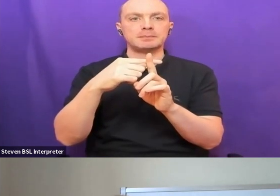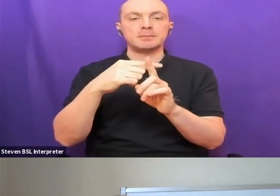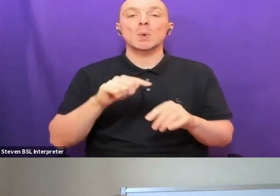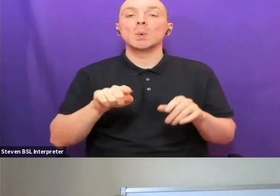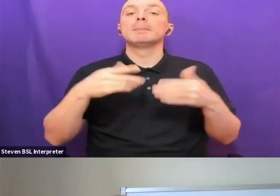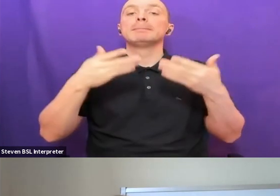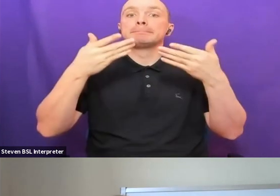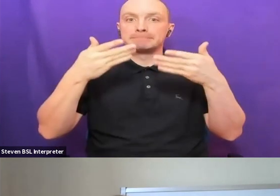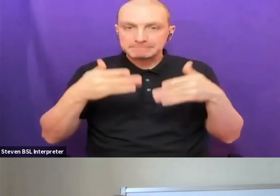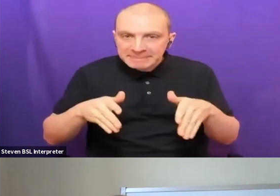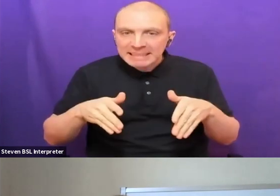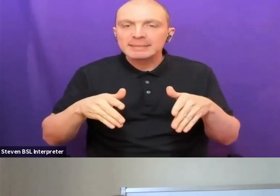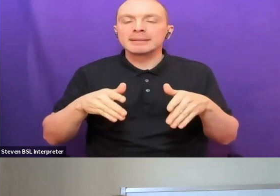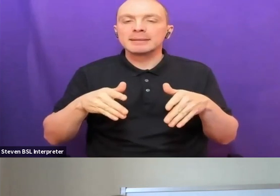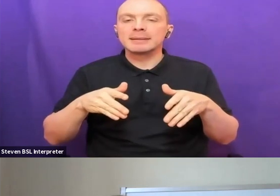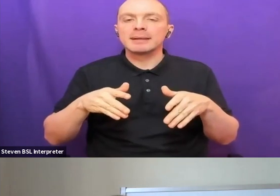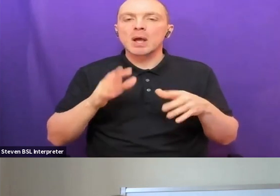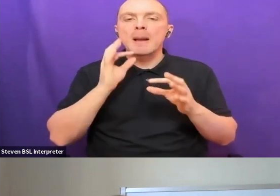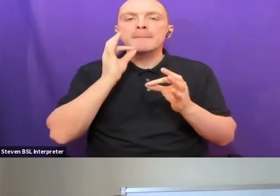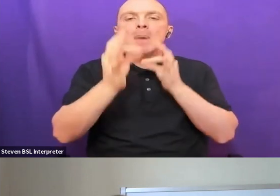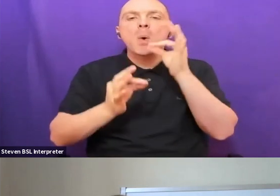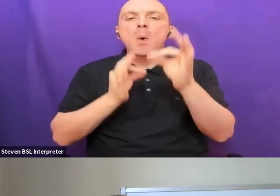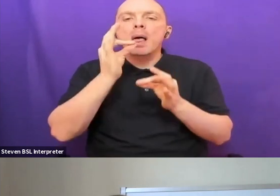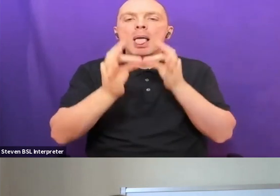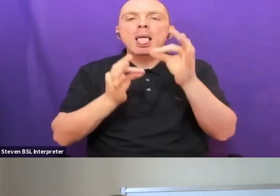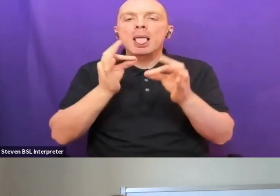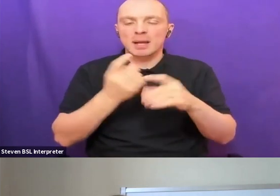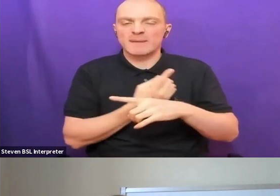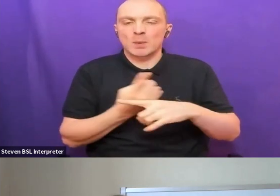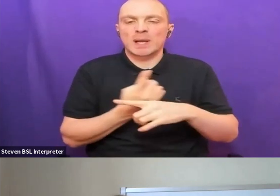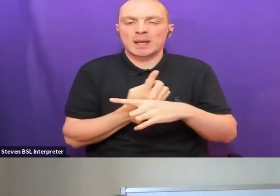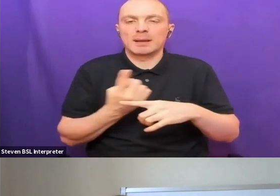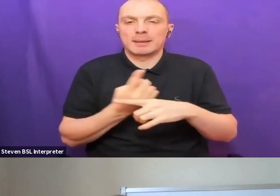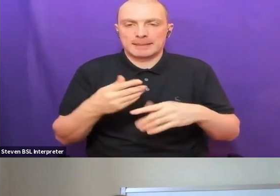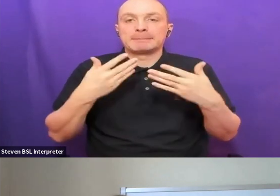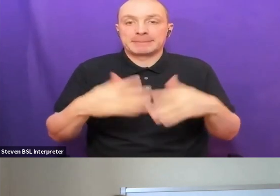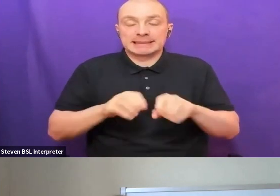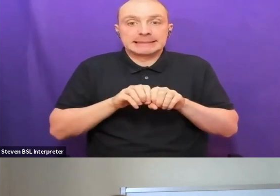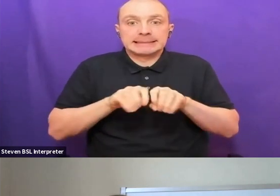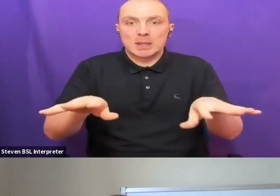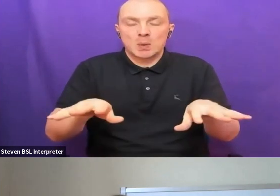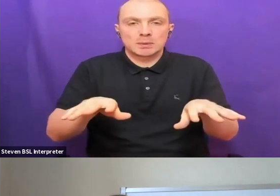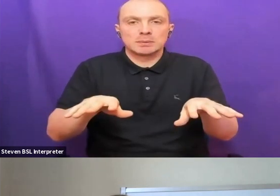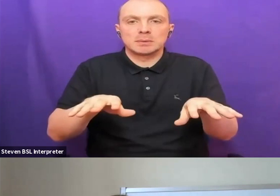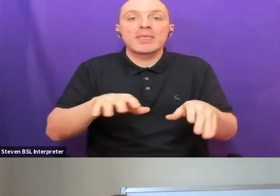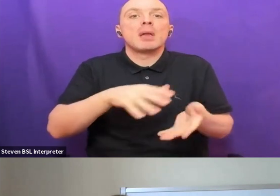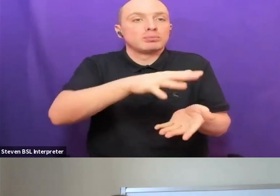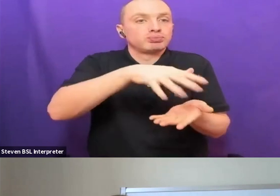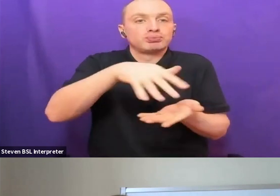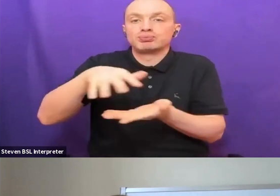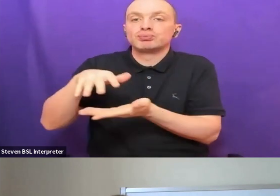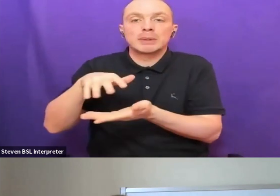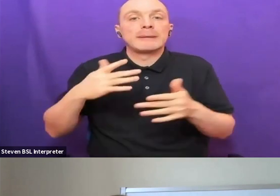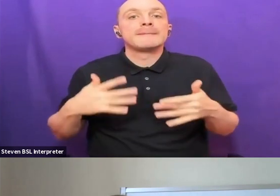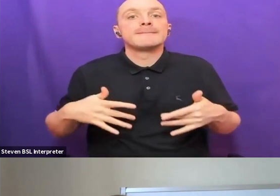polls. And we are asking for feedback on the idea of a 20-minute neighbourhood, and some of those views will help inform our